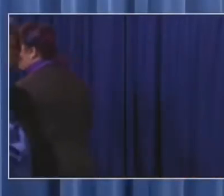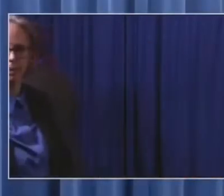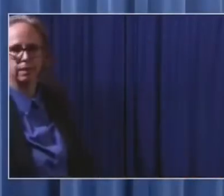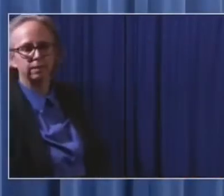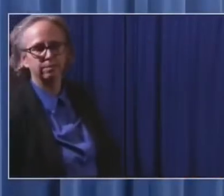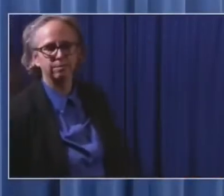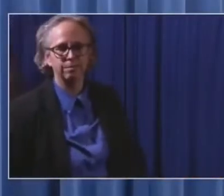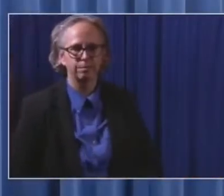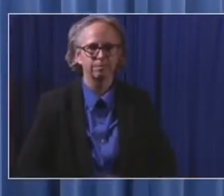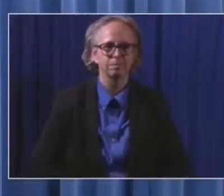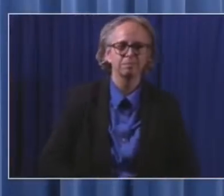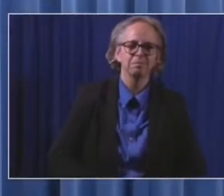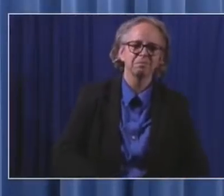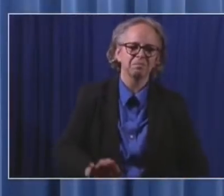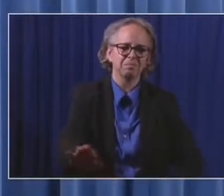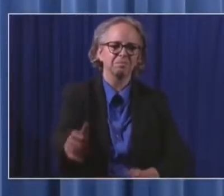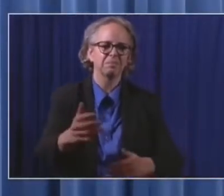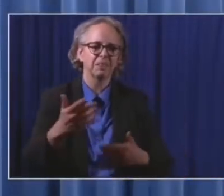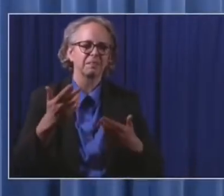enforcing today?